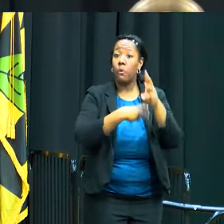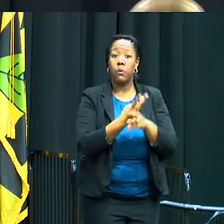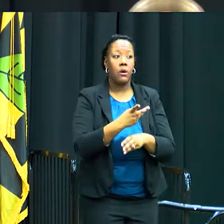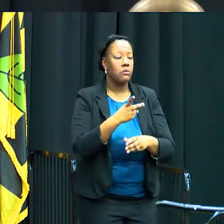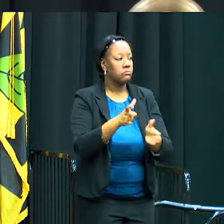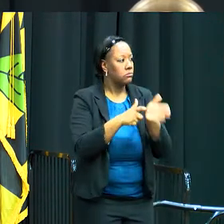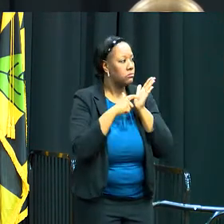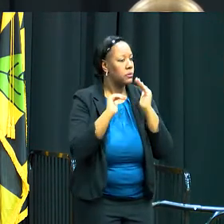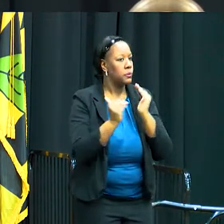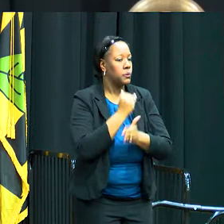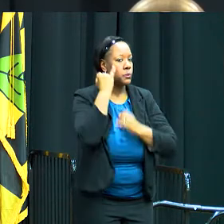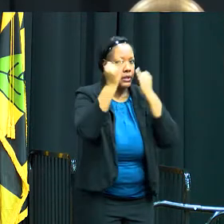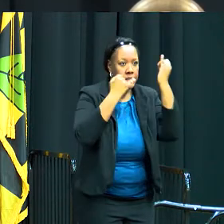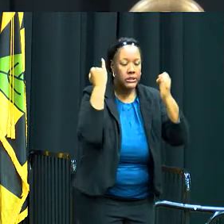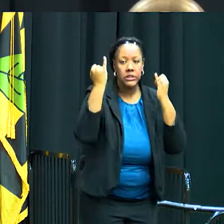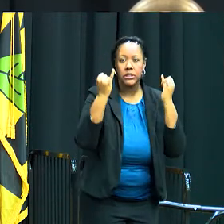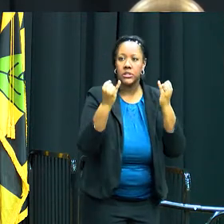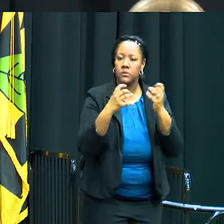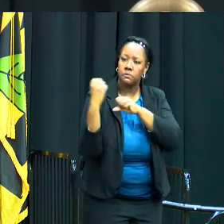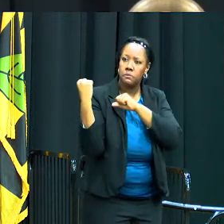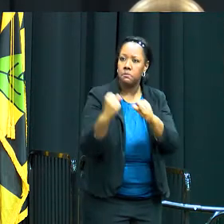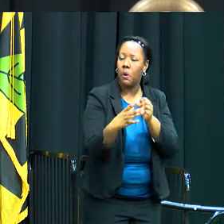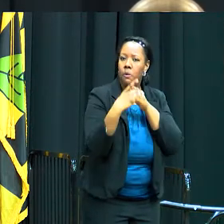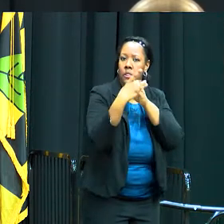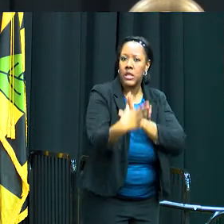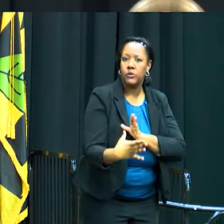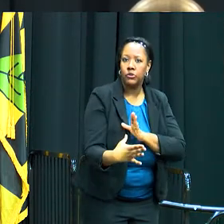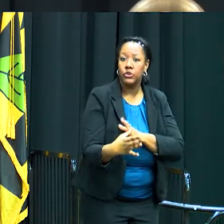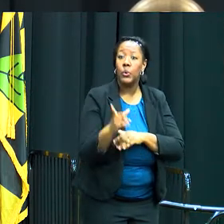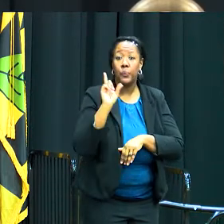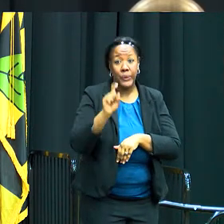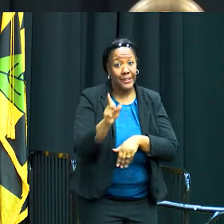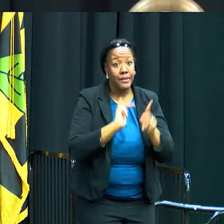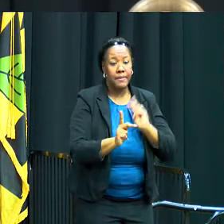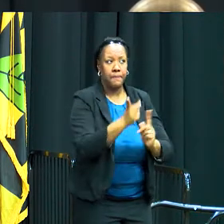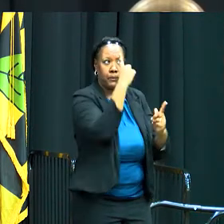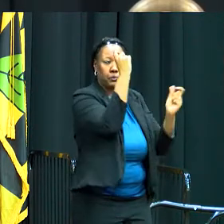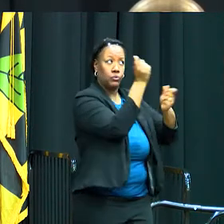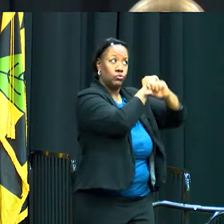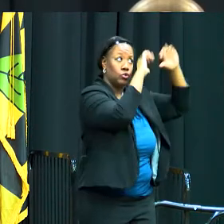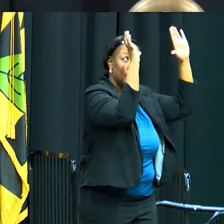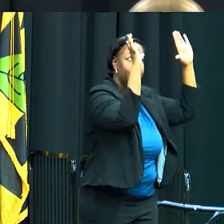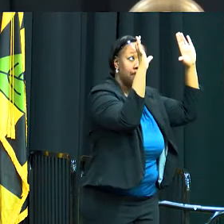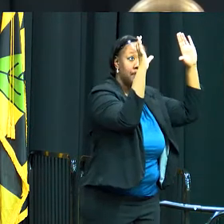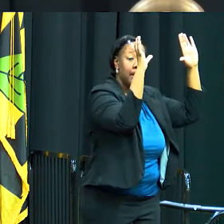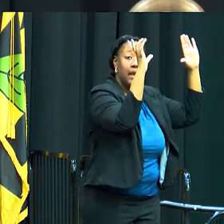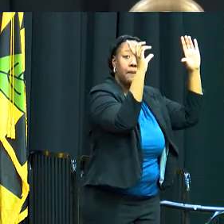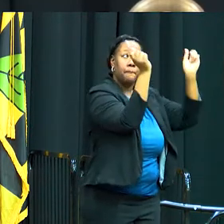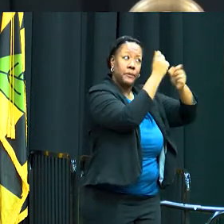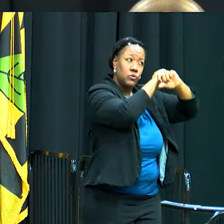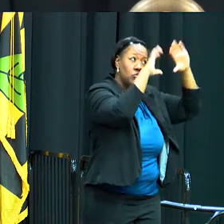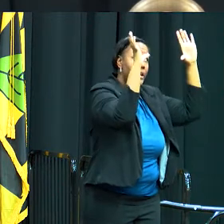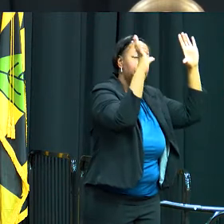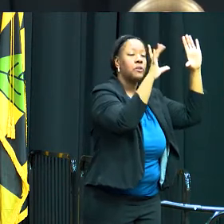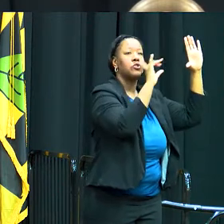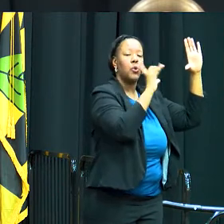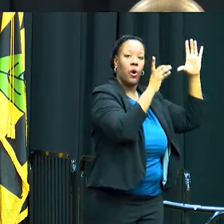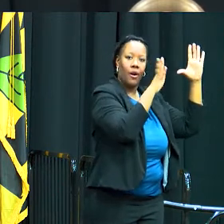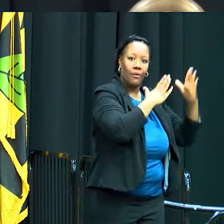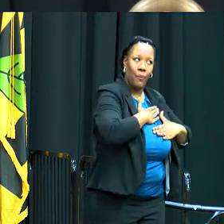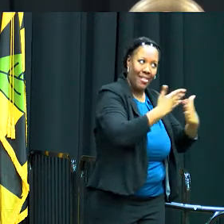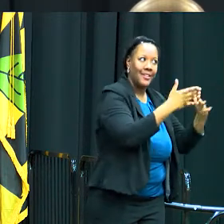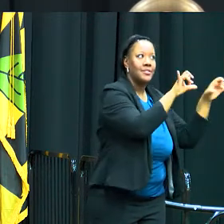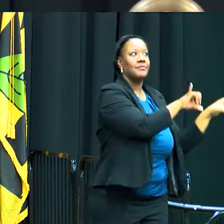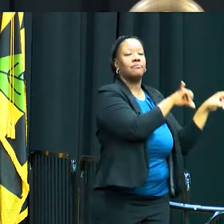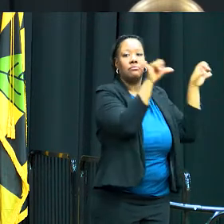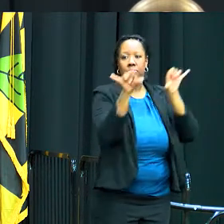leaders who can come up with dreams. We need dreamers, but dreamers who are dedicated to getting things done.